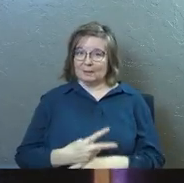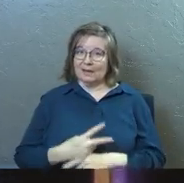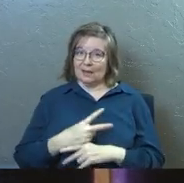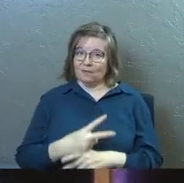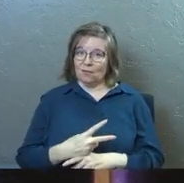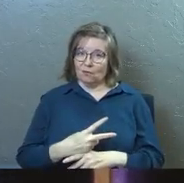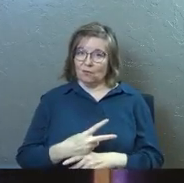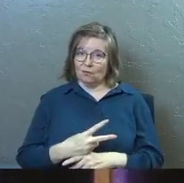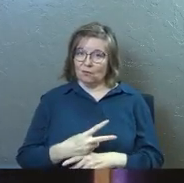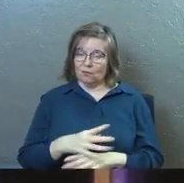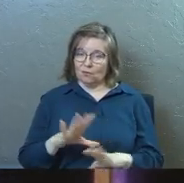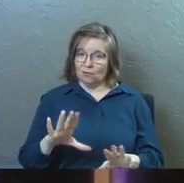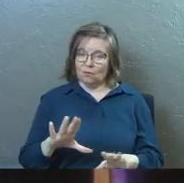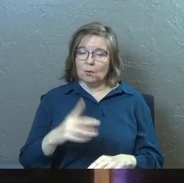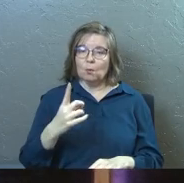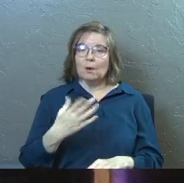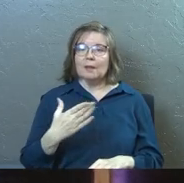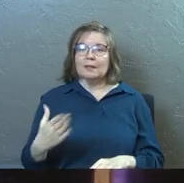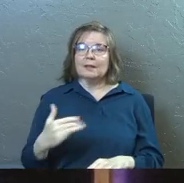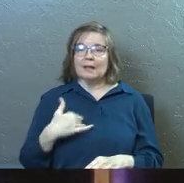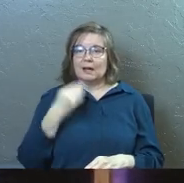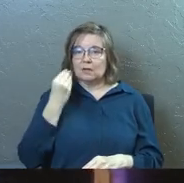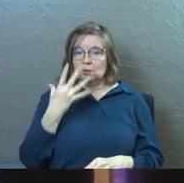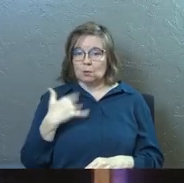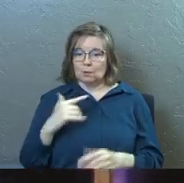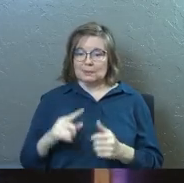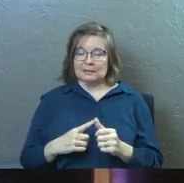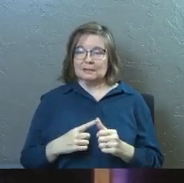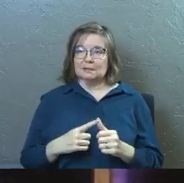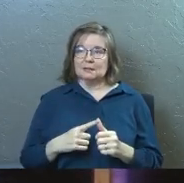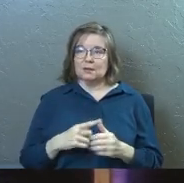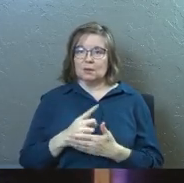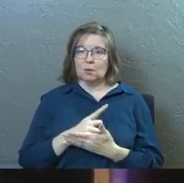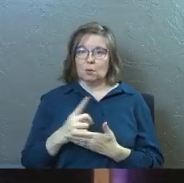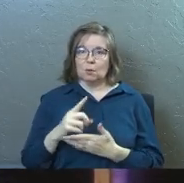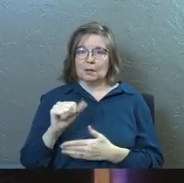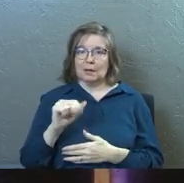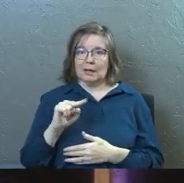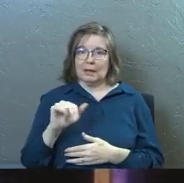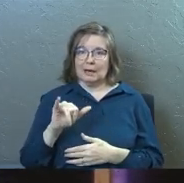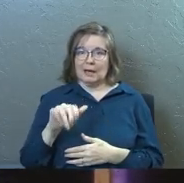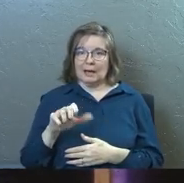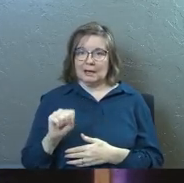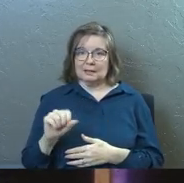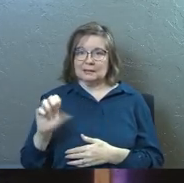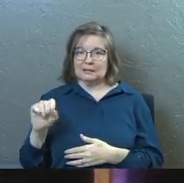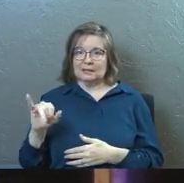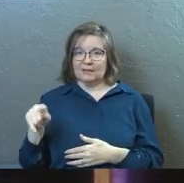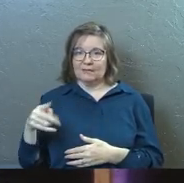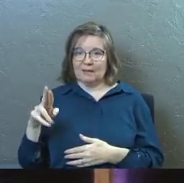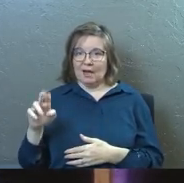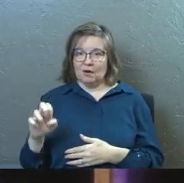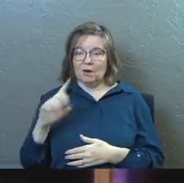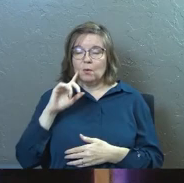careful. One of the things that I told you when we did the week on Ananias and Sapphira, and we looked at Peter and what he had said to